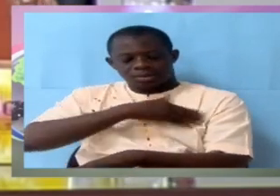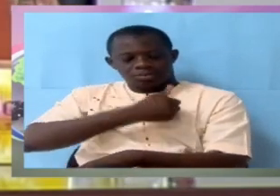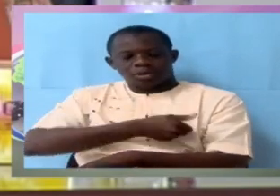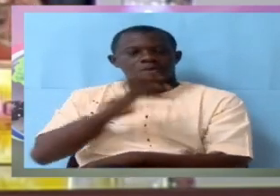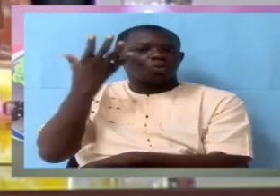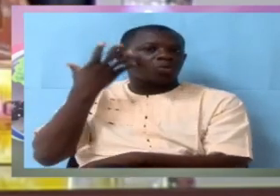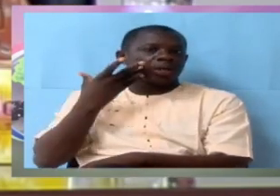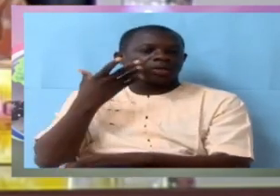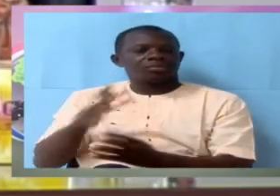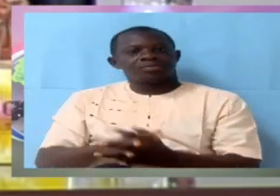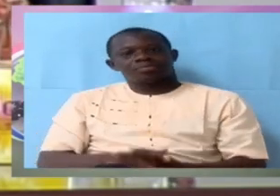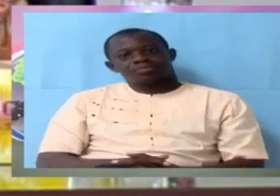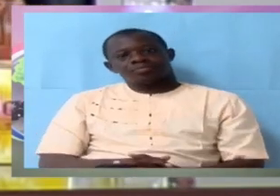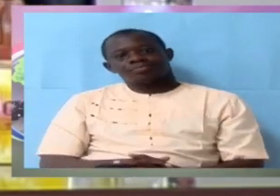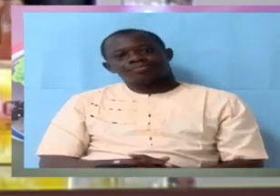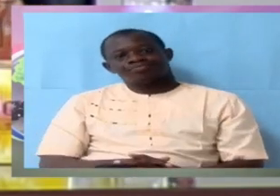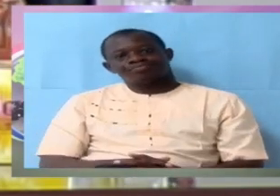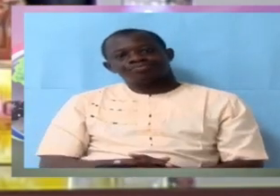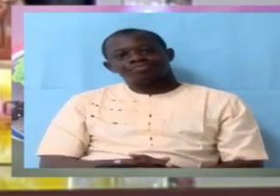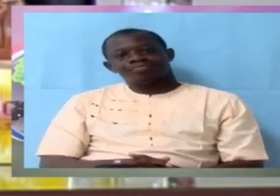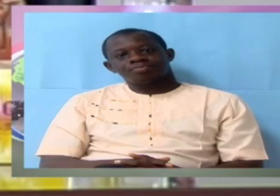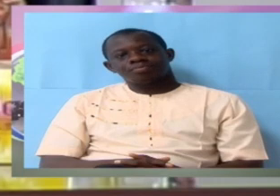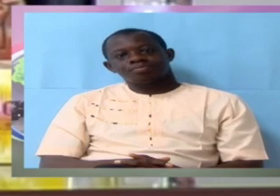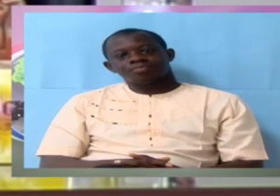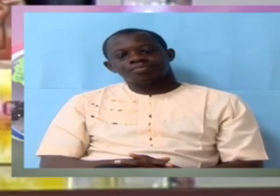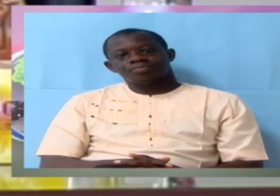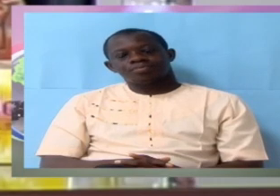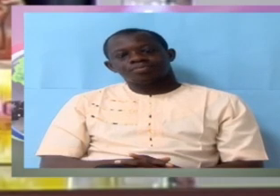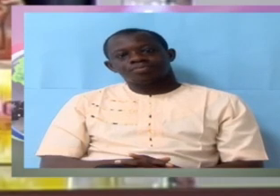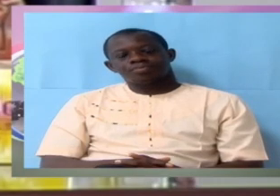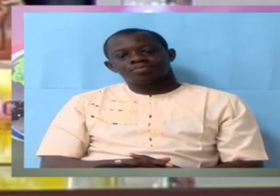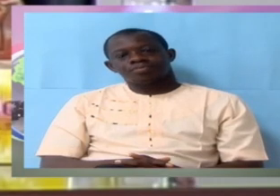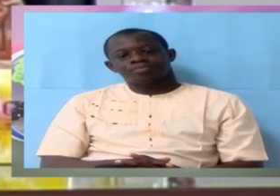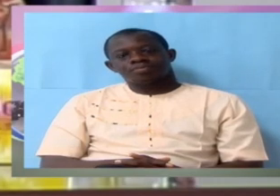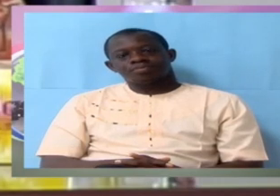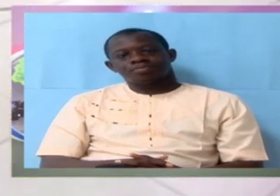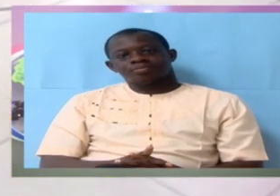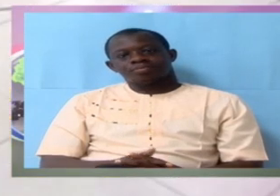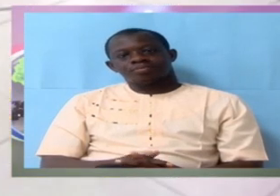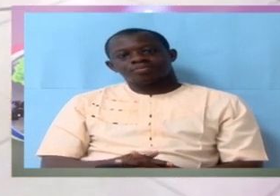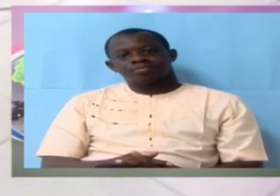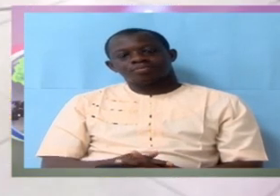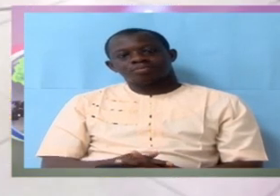yebula ya jamelo jaral programme woni do wati jumala yebula je.